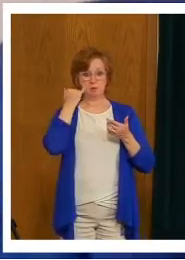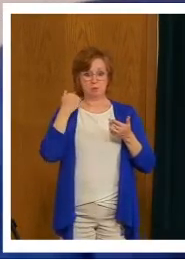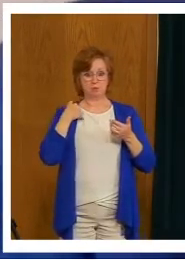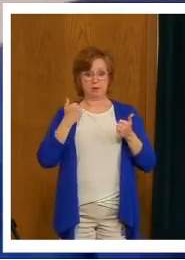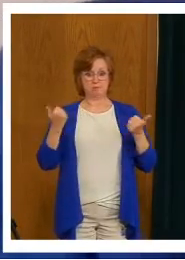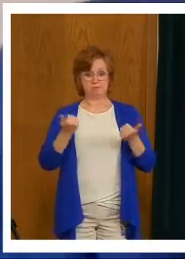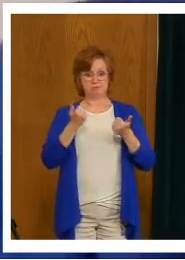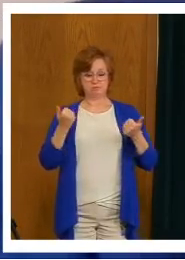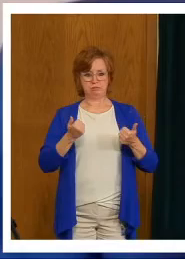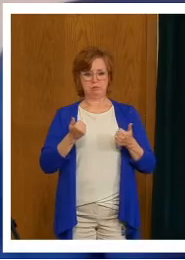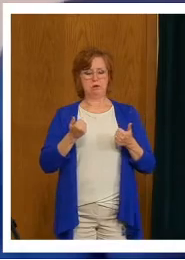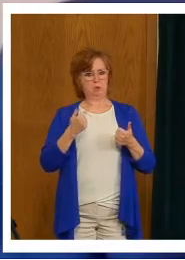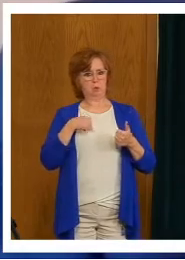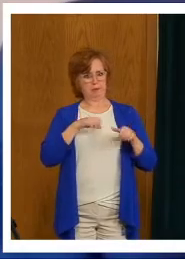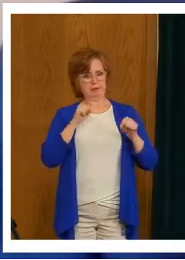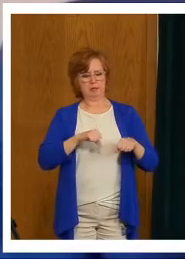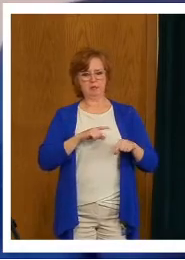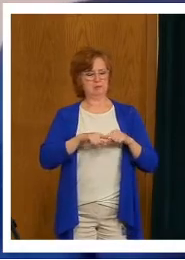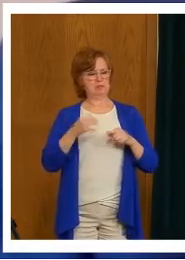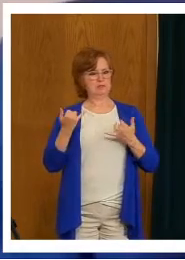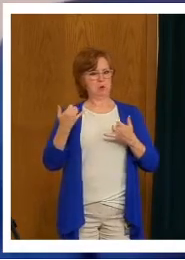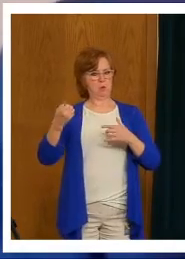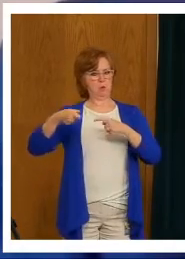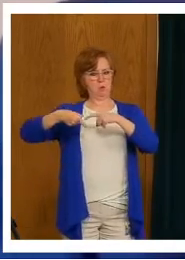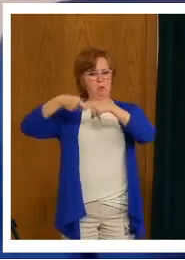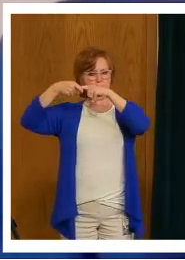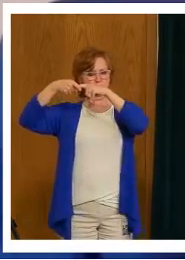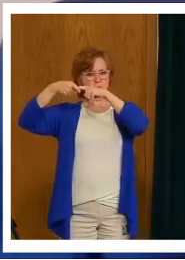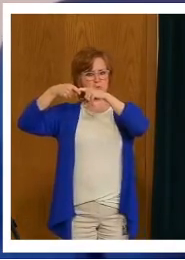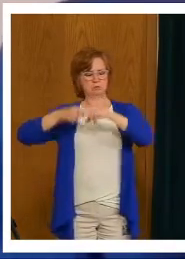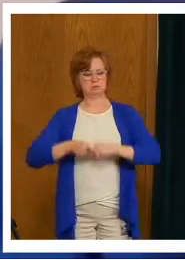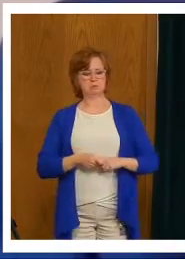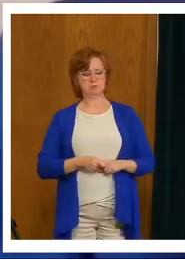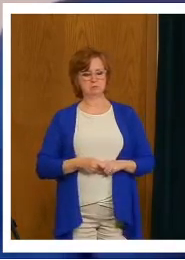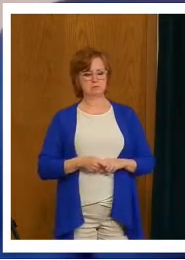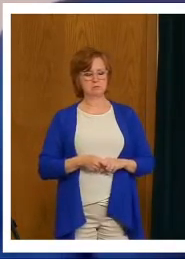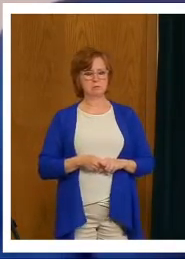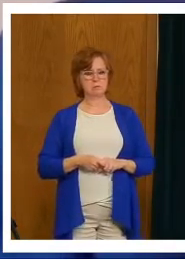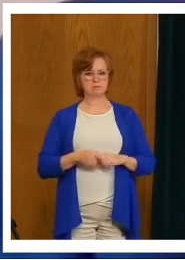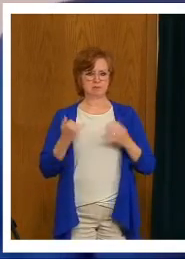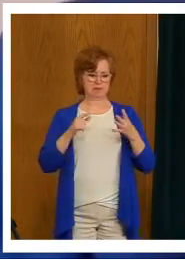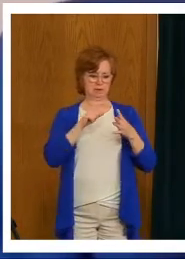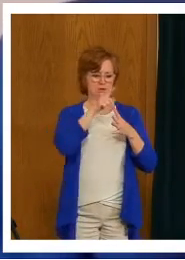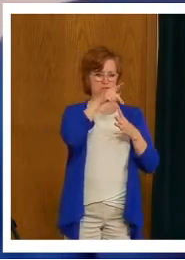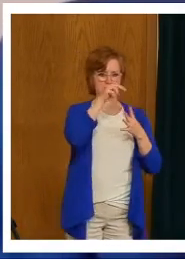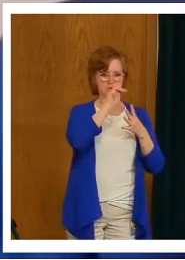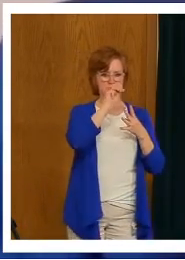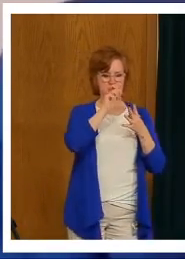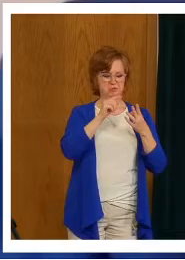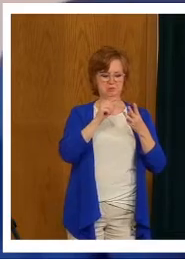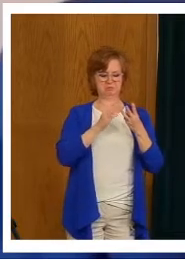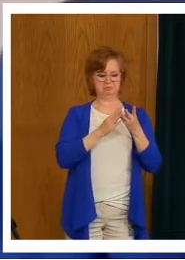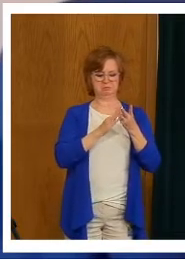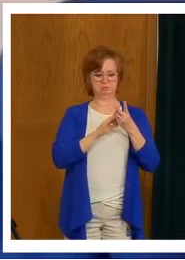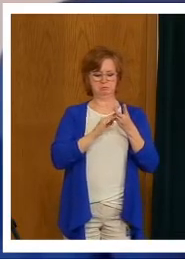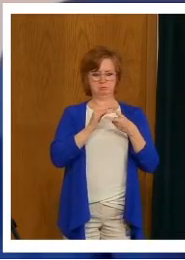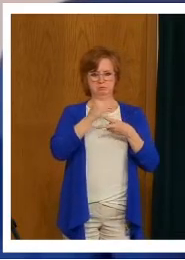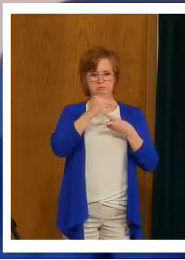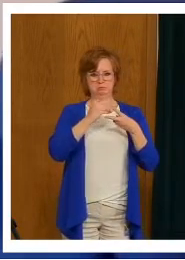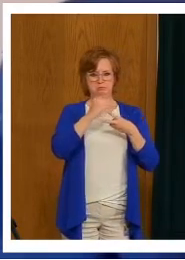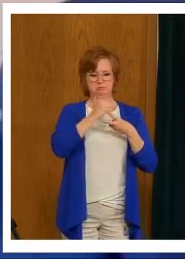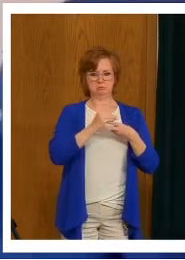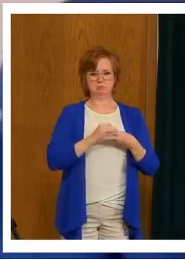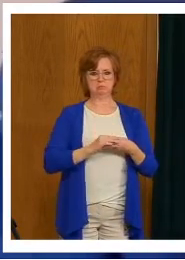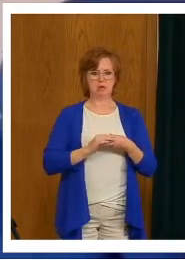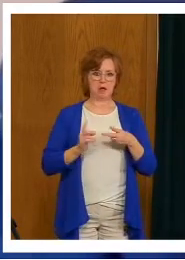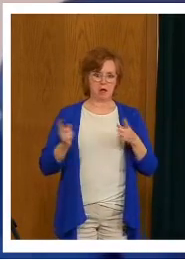are holding on to those doses now and primarily almost exclusively using Pfizer and Moderna going forward until we at such a time get